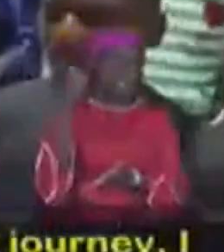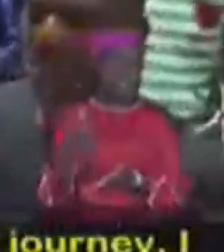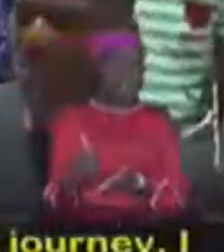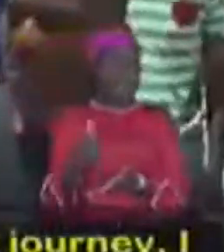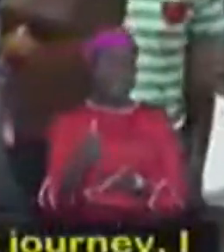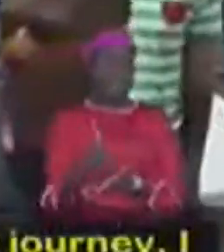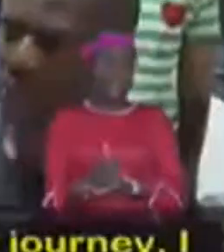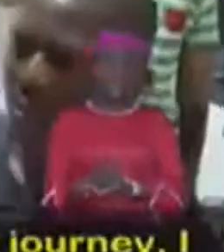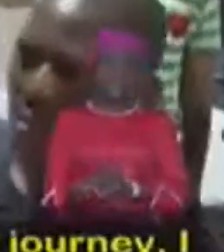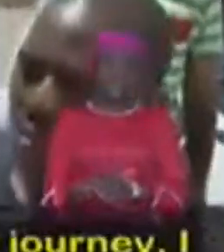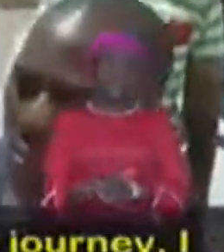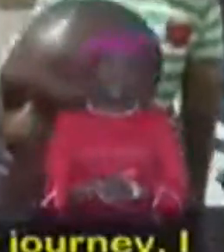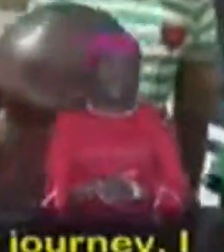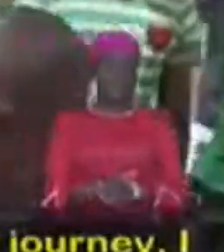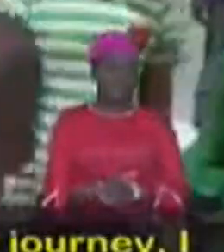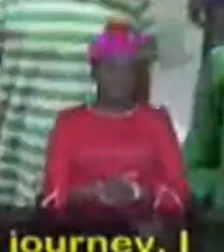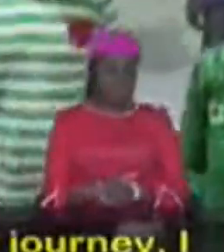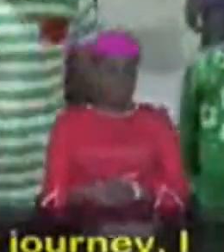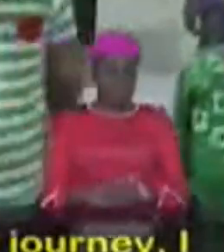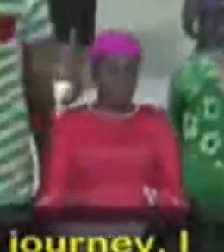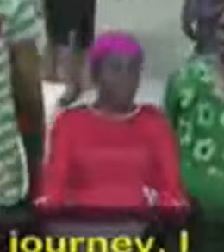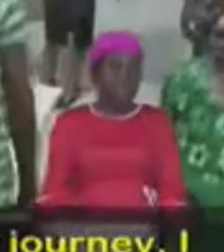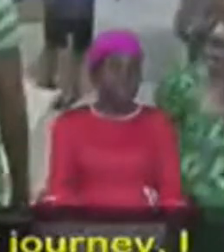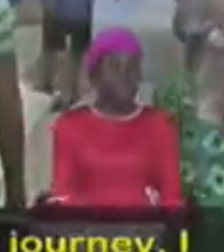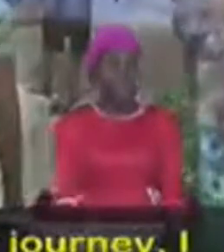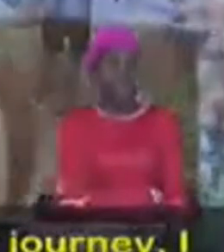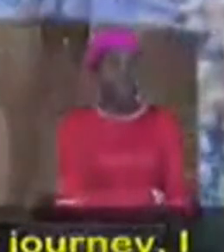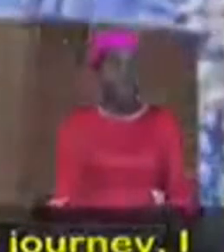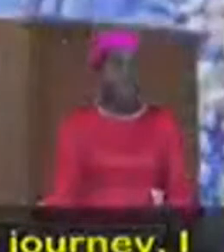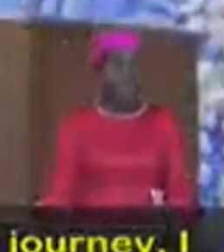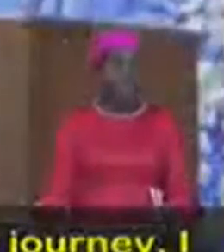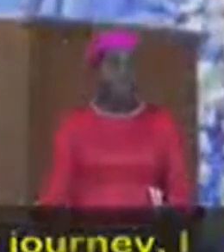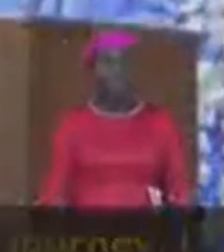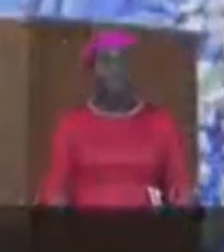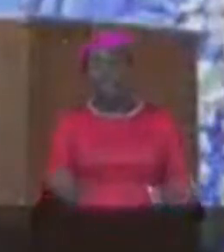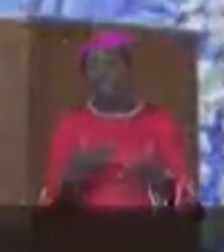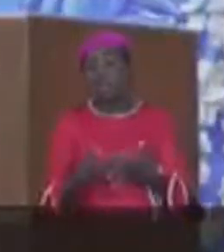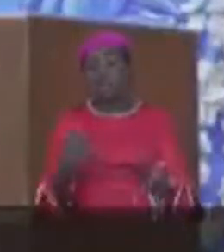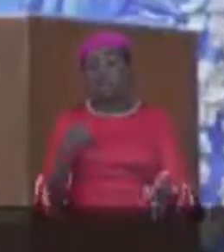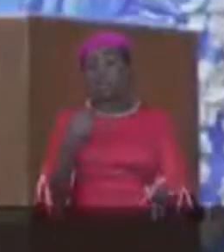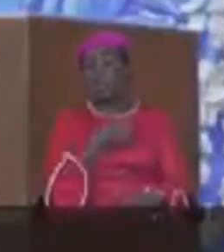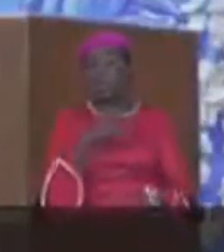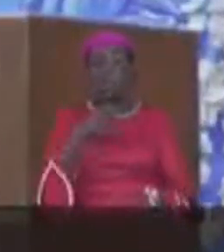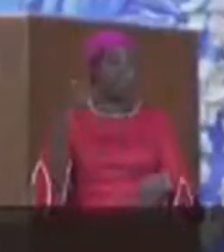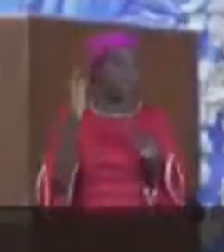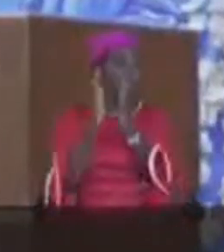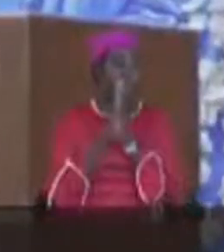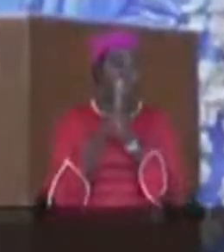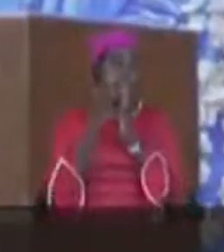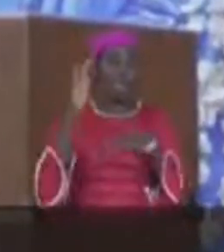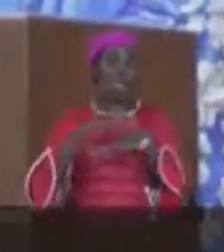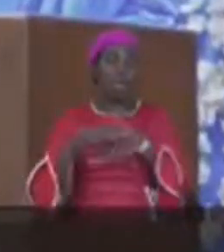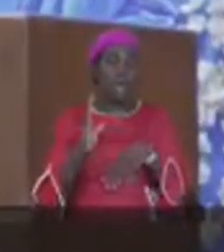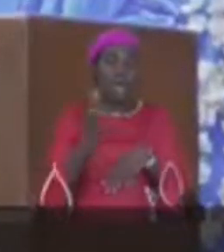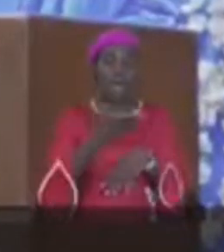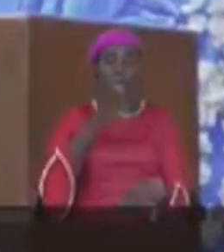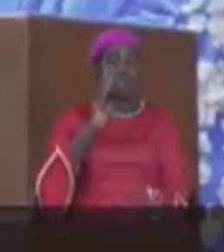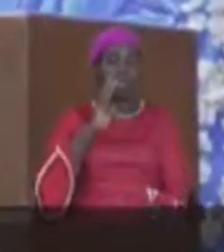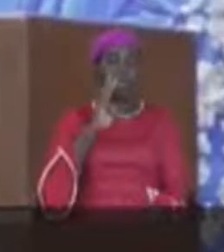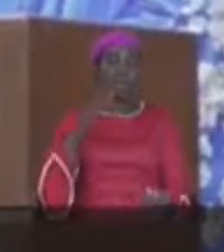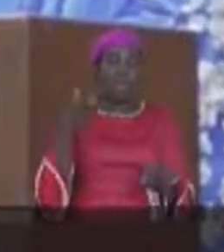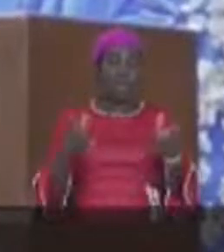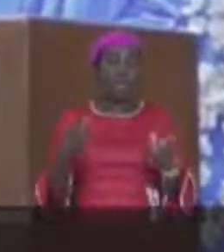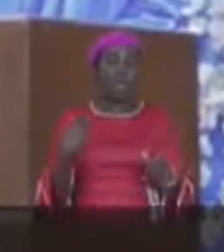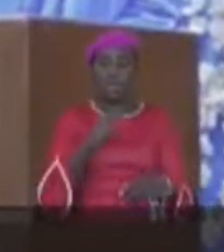Amen. Amen. Before we pray on our manna water, bring out your tithes and your offering for